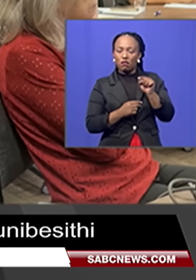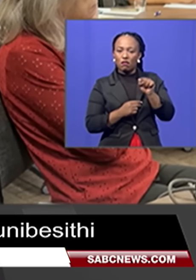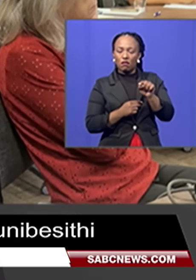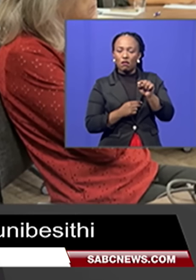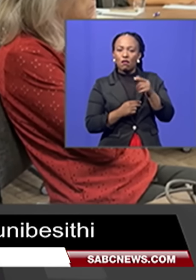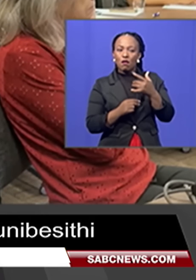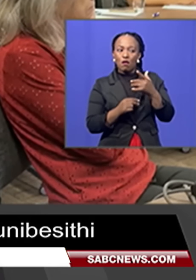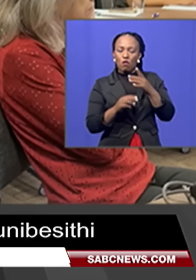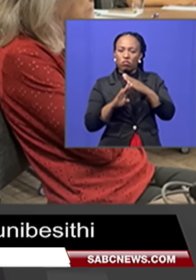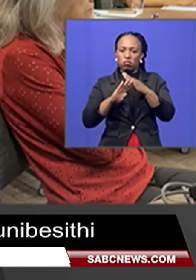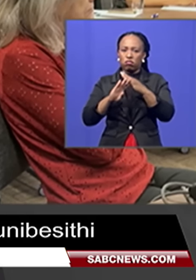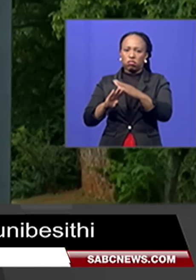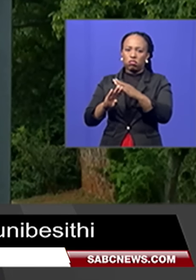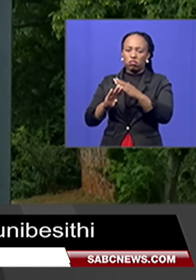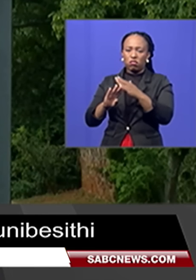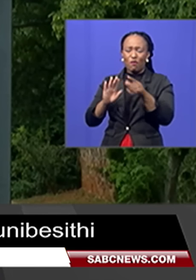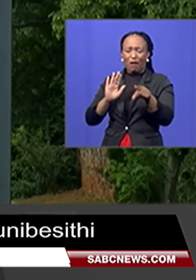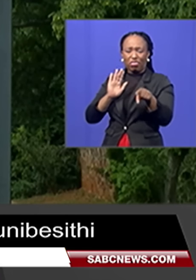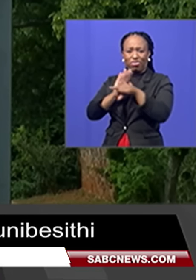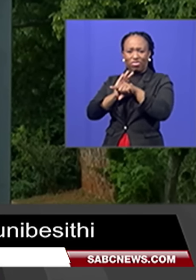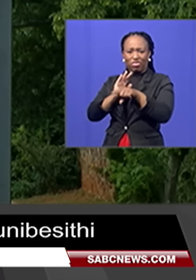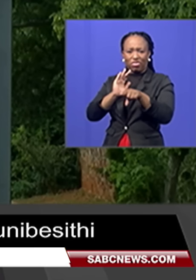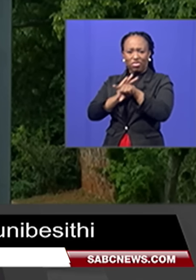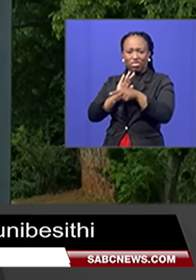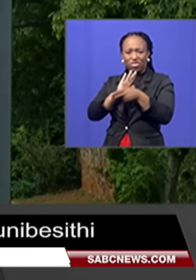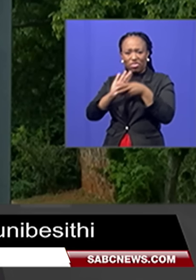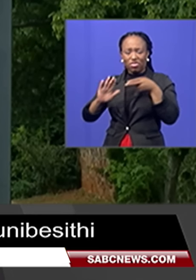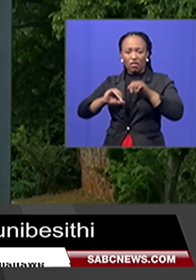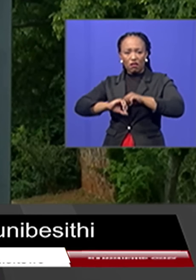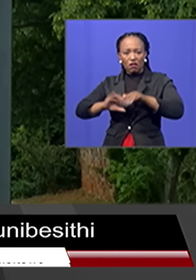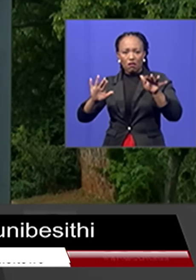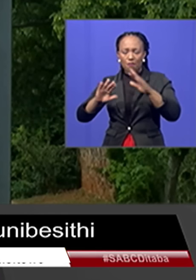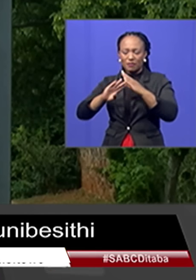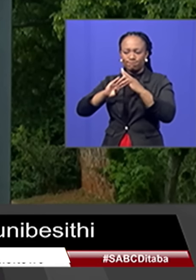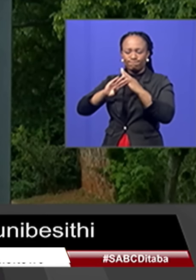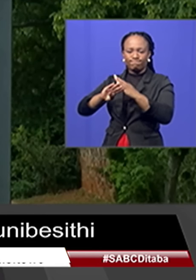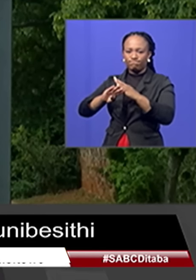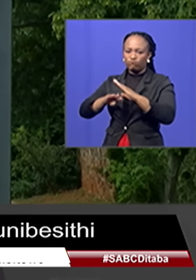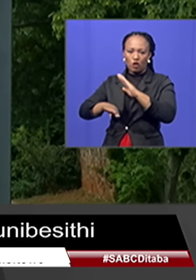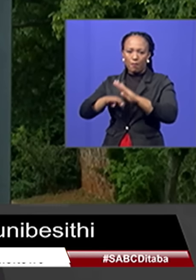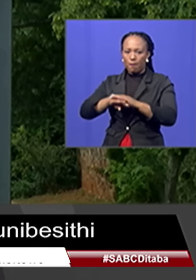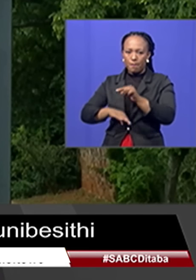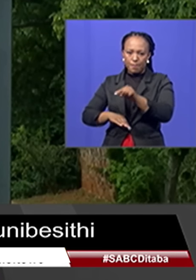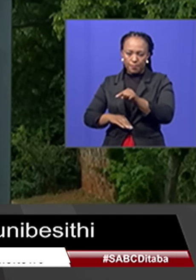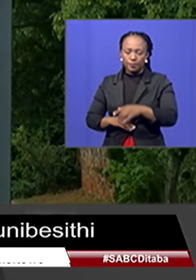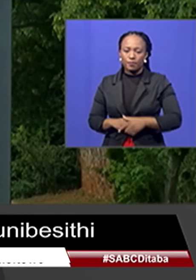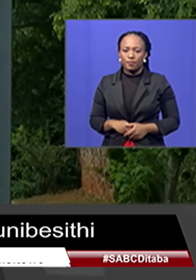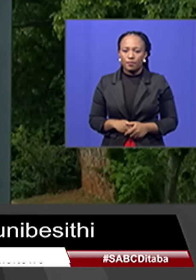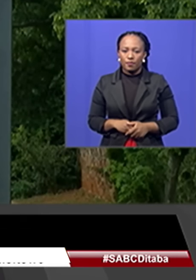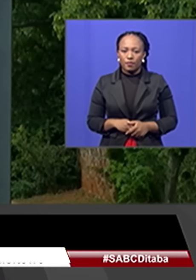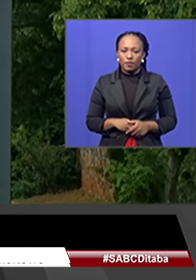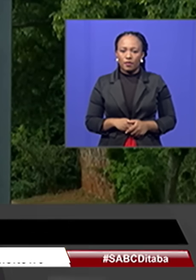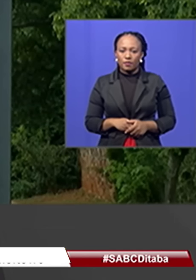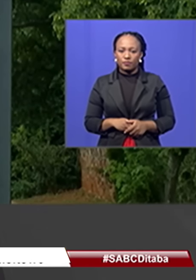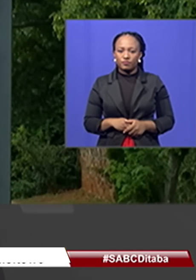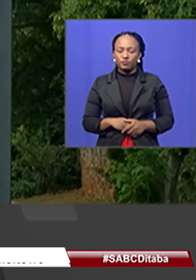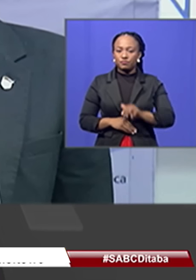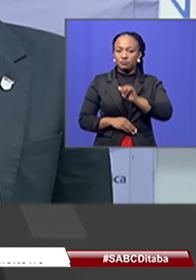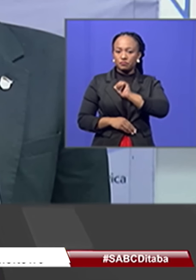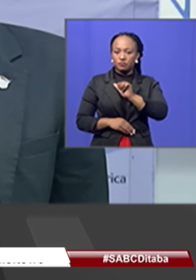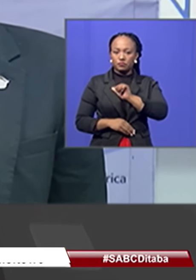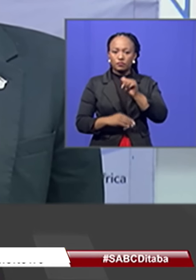thibela Mutata go dira dipolelo tše dingwe tša go senya leina la university le bahlankedi ba yona. Fortunately, the court understood our